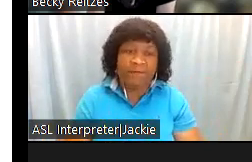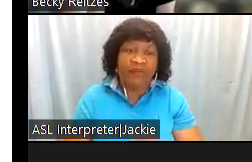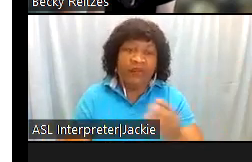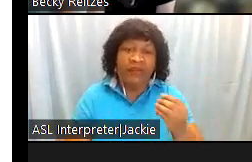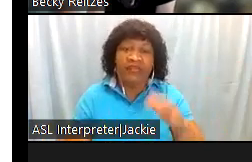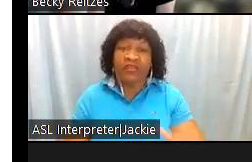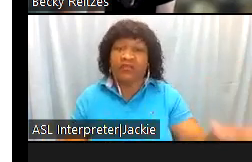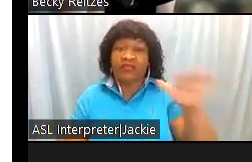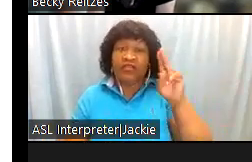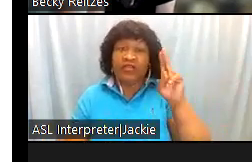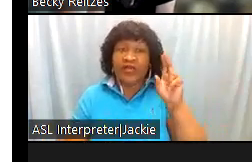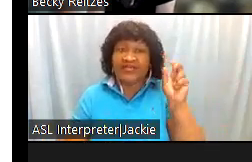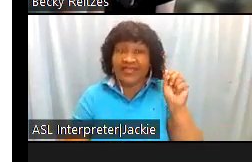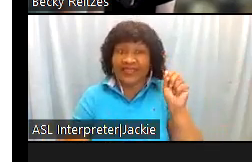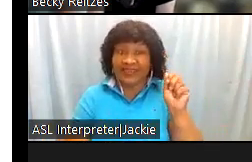across the US,